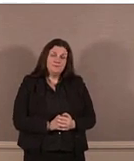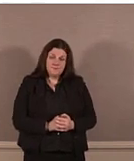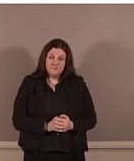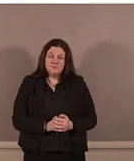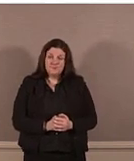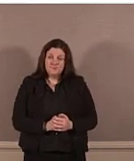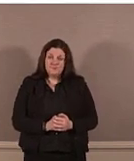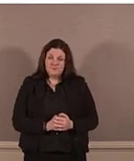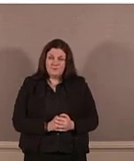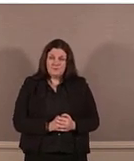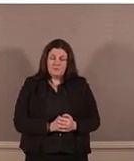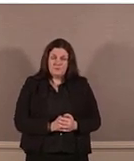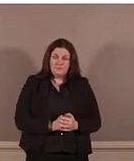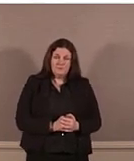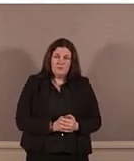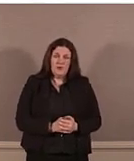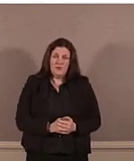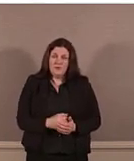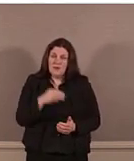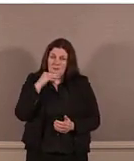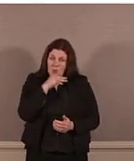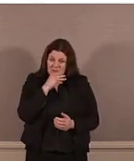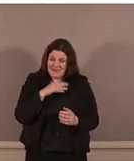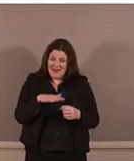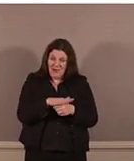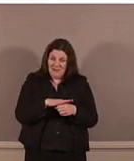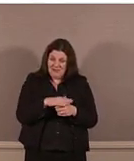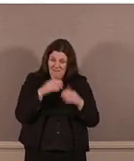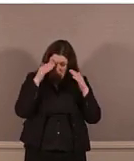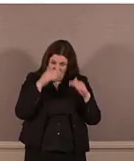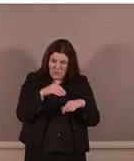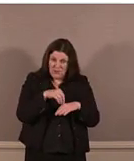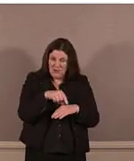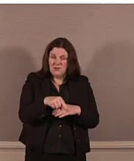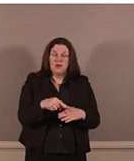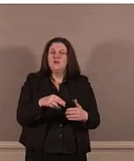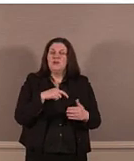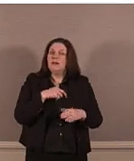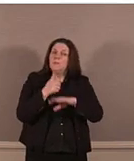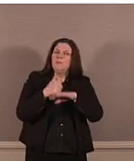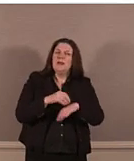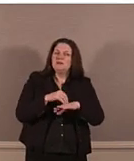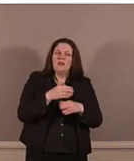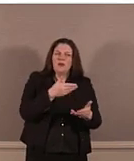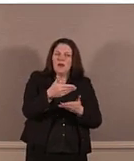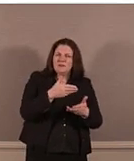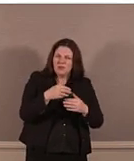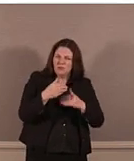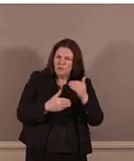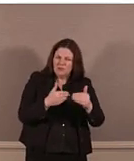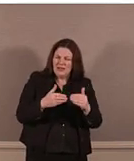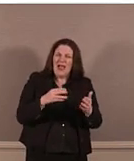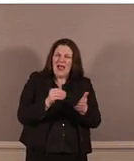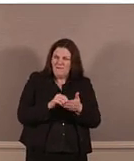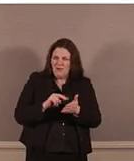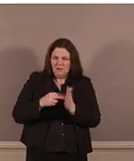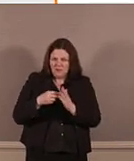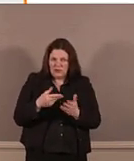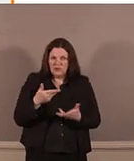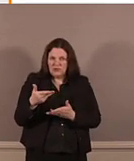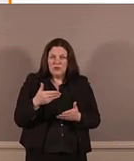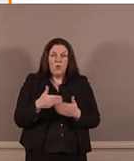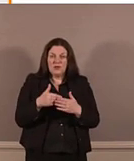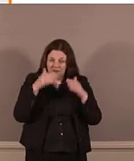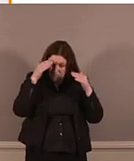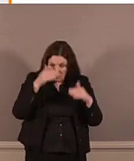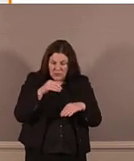The key areas that we focus on, and this was based on the consultation process that we had with the strategy, is to focus